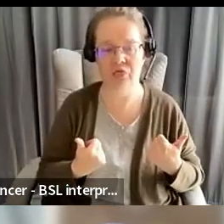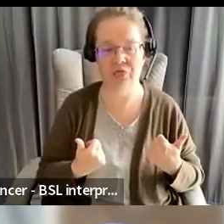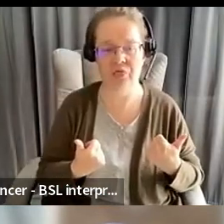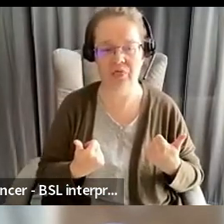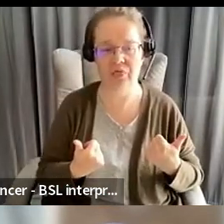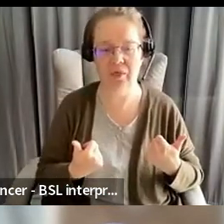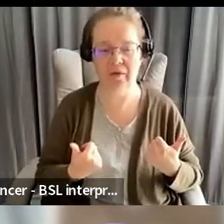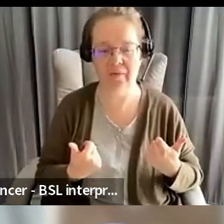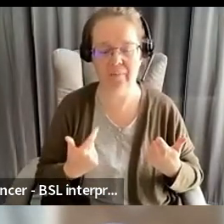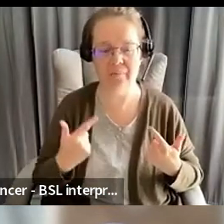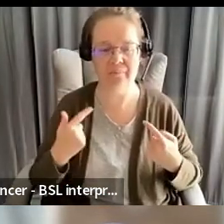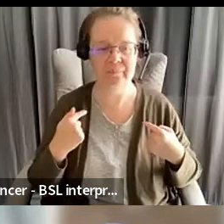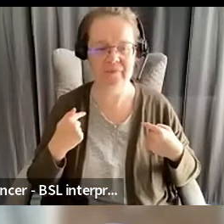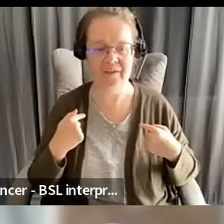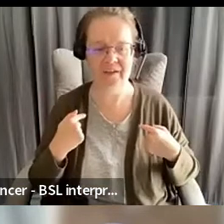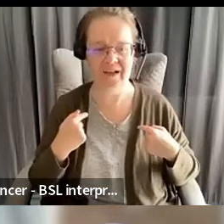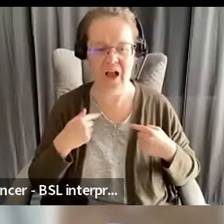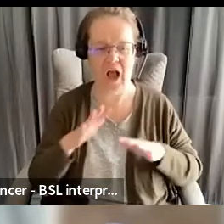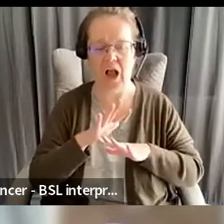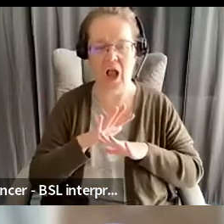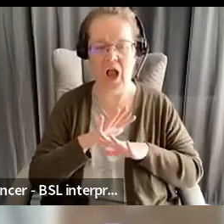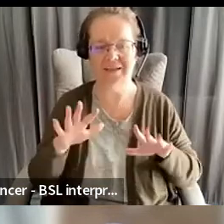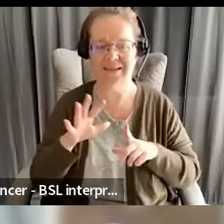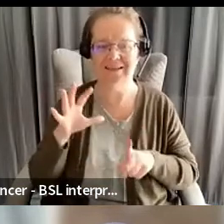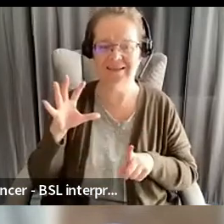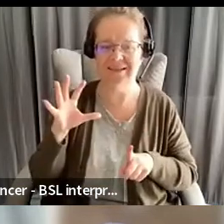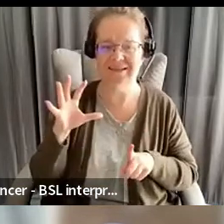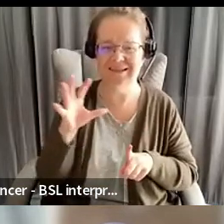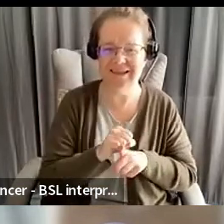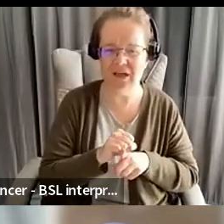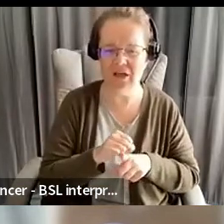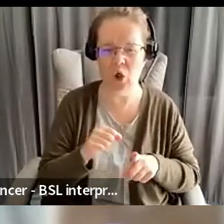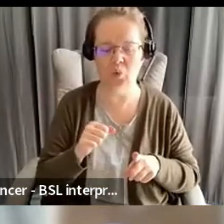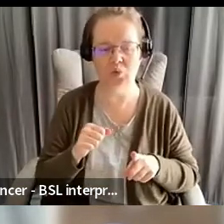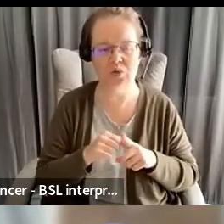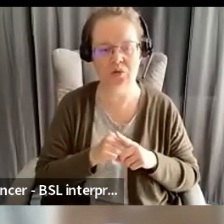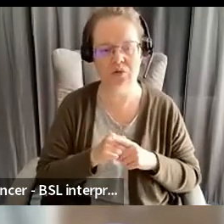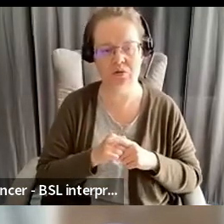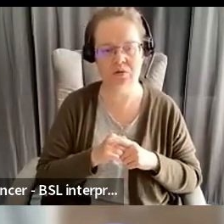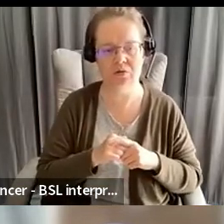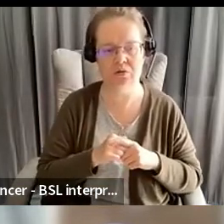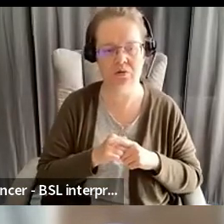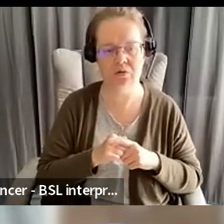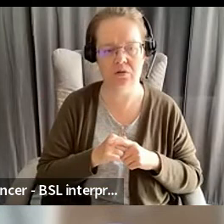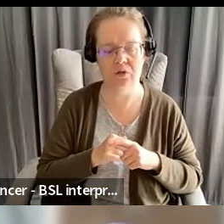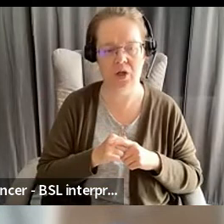autism. I was being an older person, I didn't get diagnosed, and I'm intending to get diagnosed quite